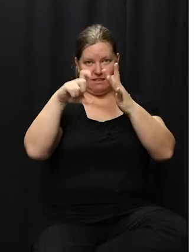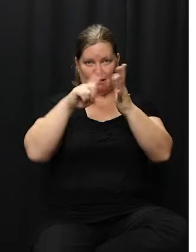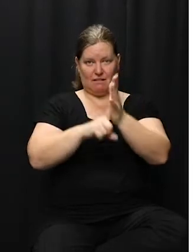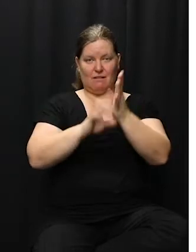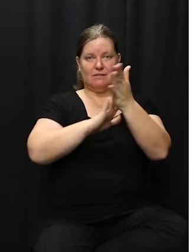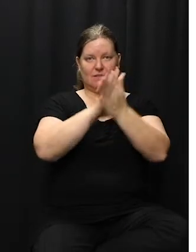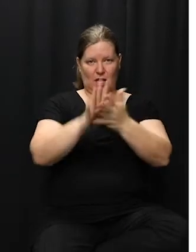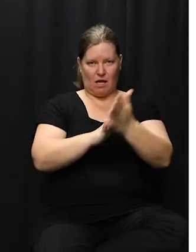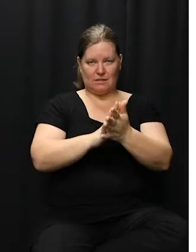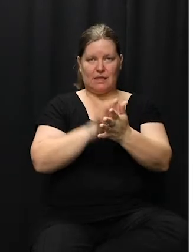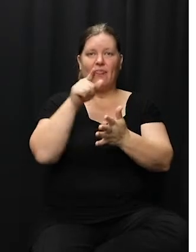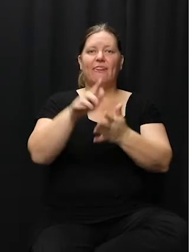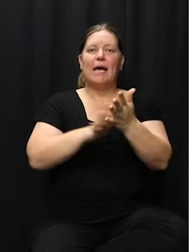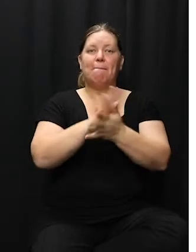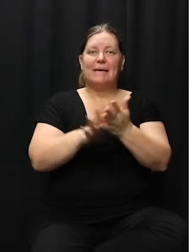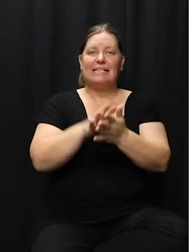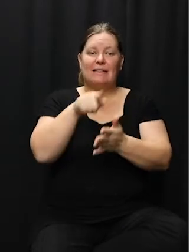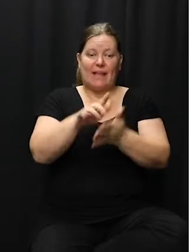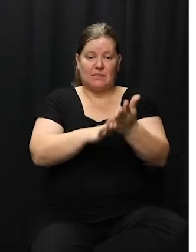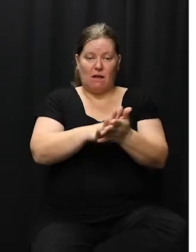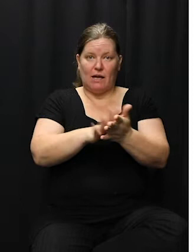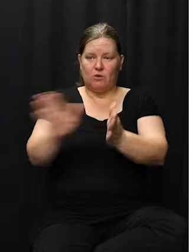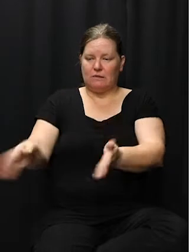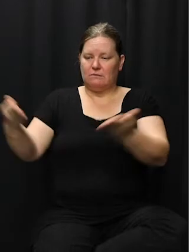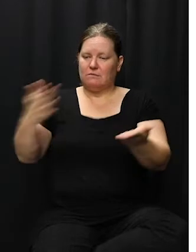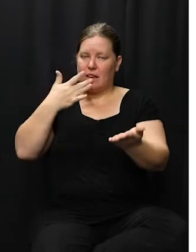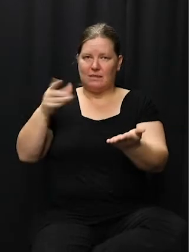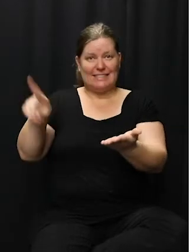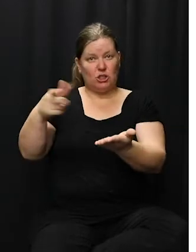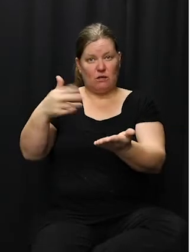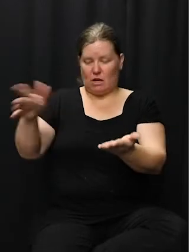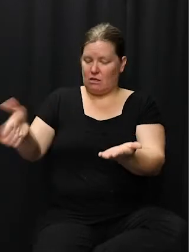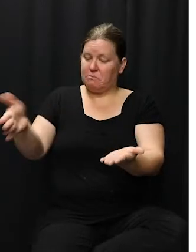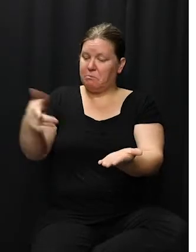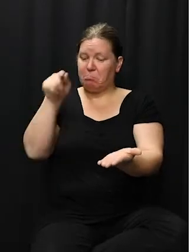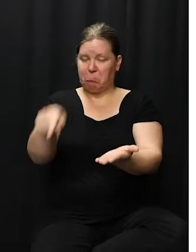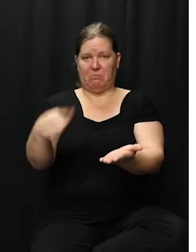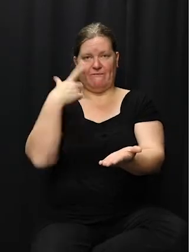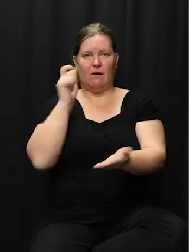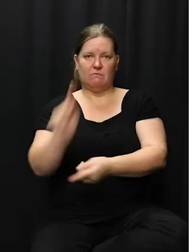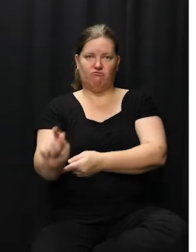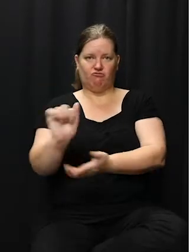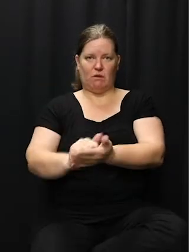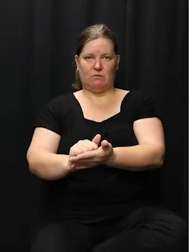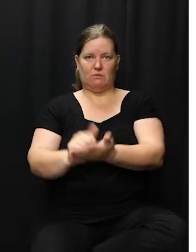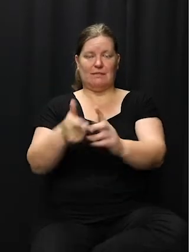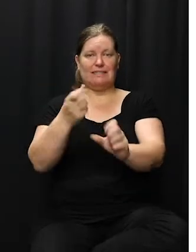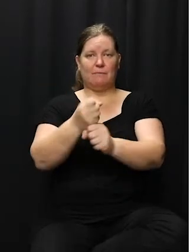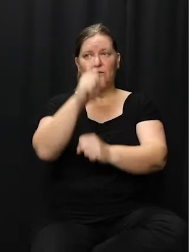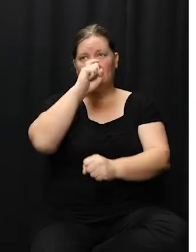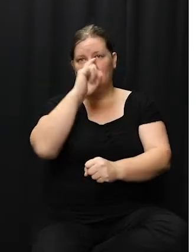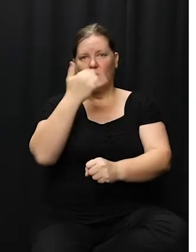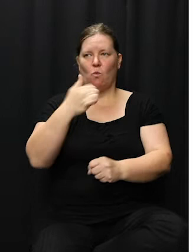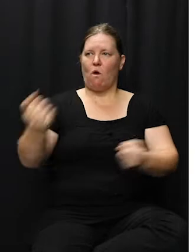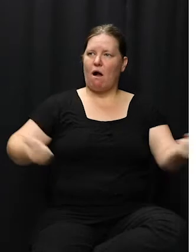lexical signs. That means that sign, you can pick up a dictionary and the sign is right there. You can find it exactly like that,